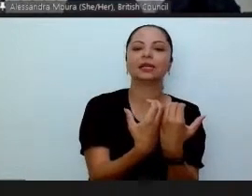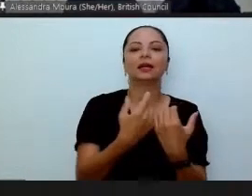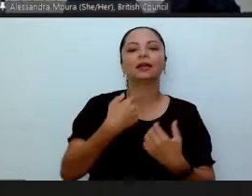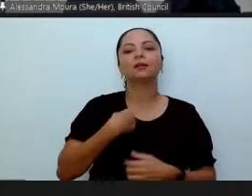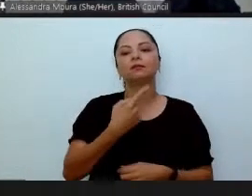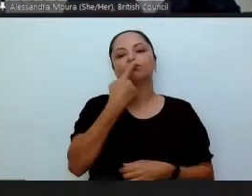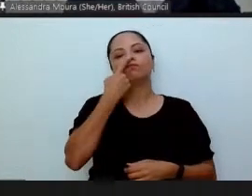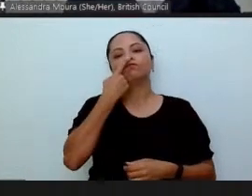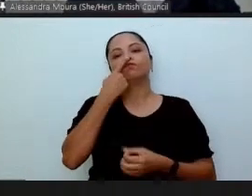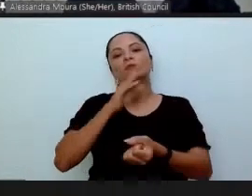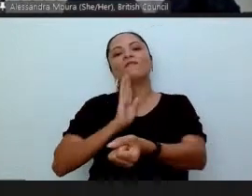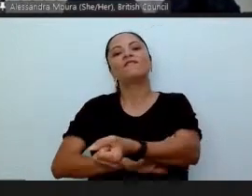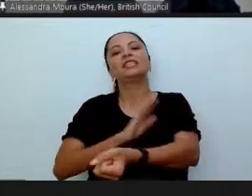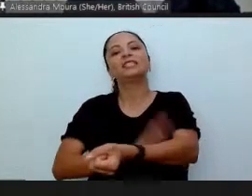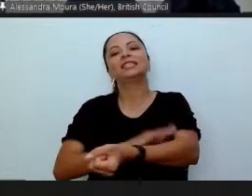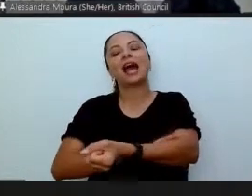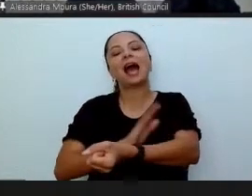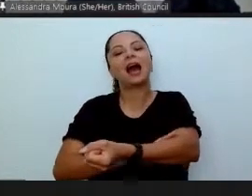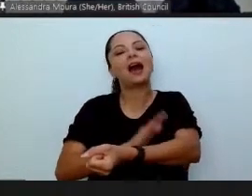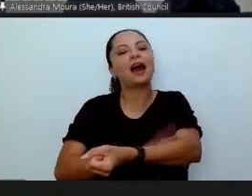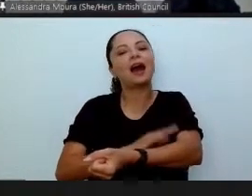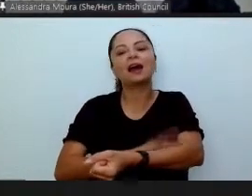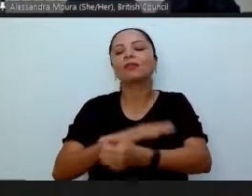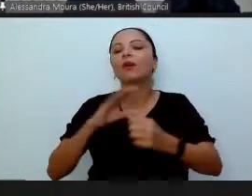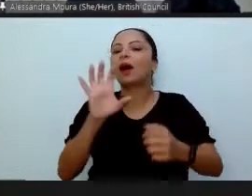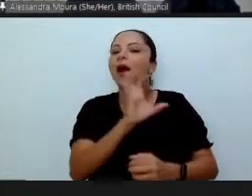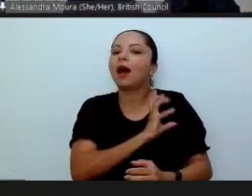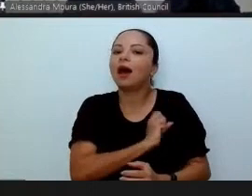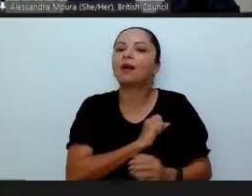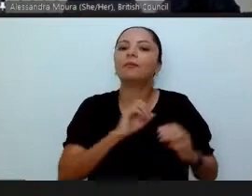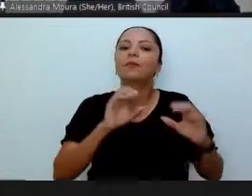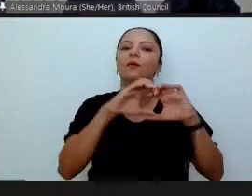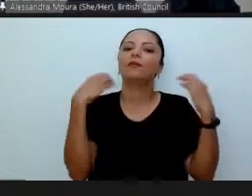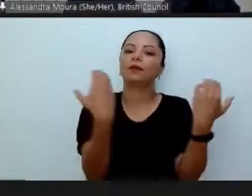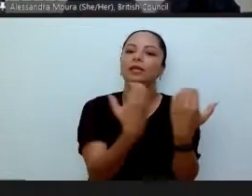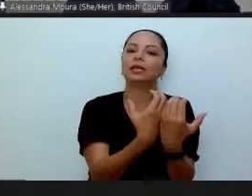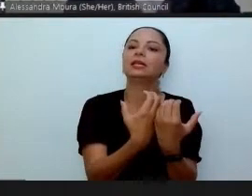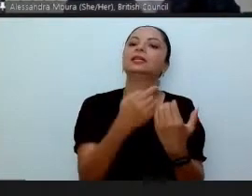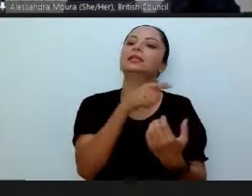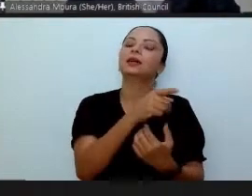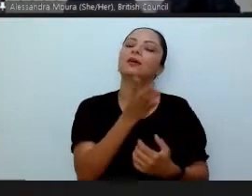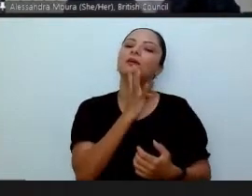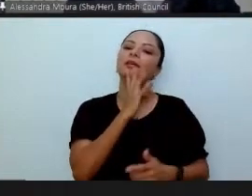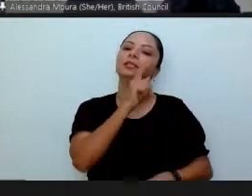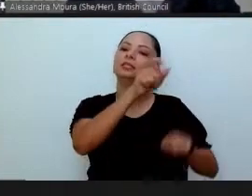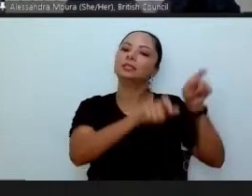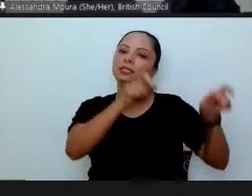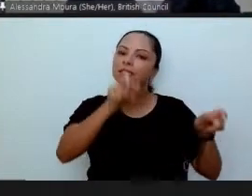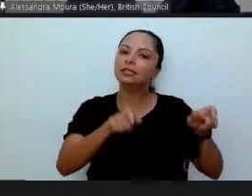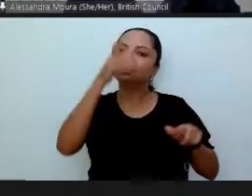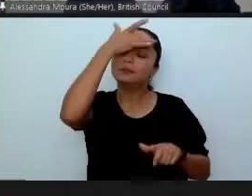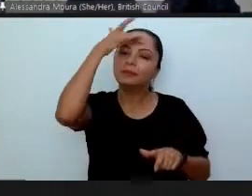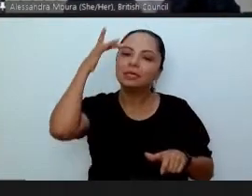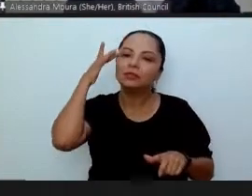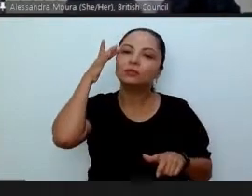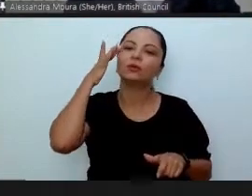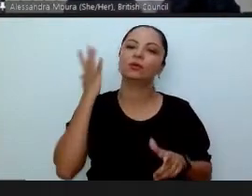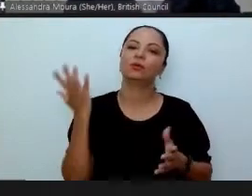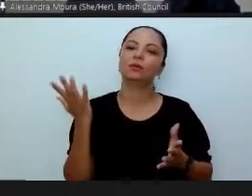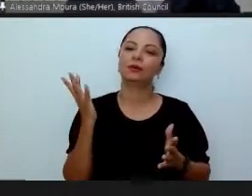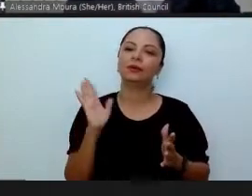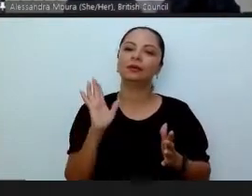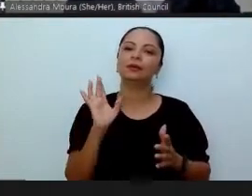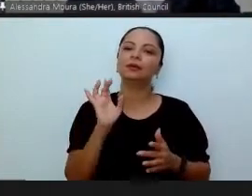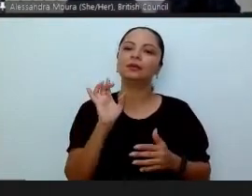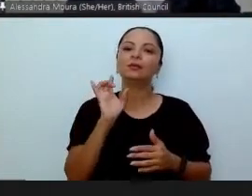love going to meet people. And it's not just about the input I get from the conference sessions, but